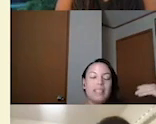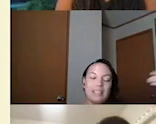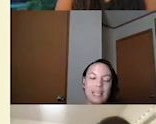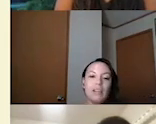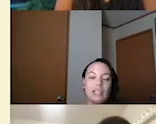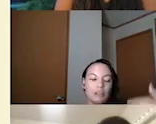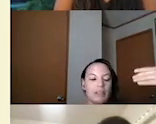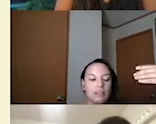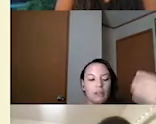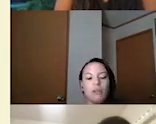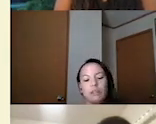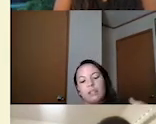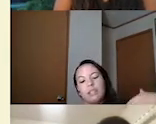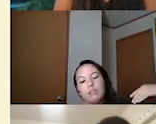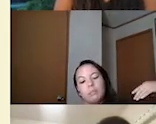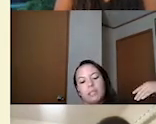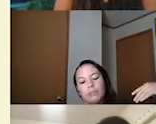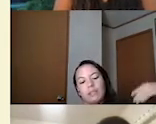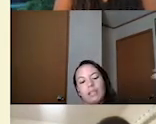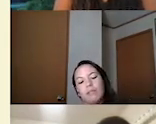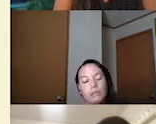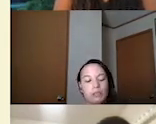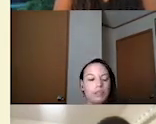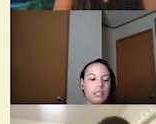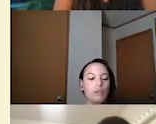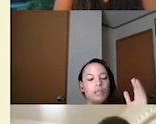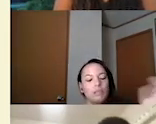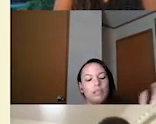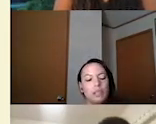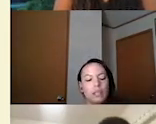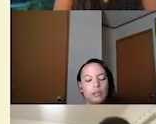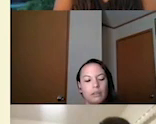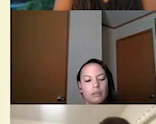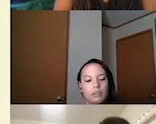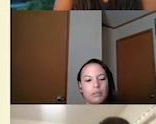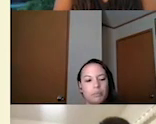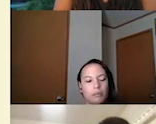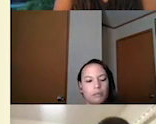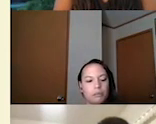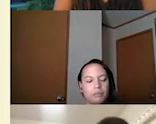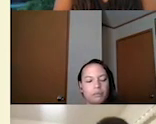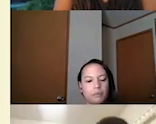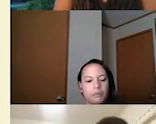what would entail it so that the Lakota currency would be different than the Navajo currency? Or even,